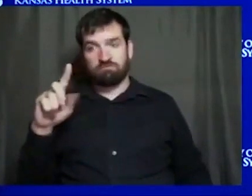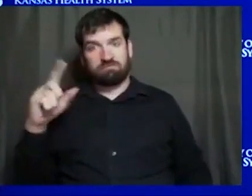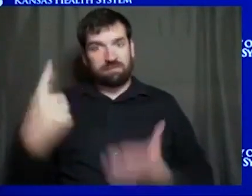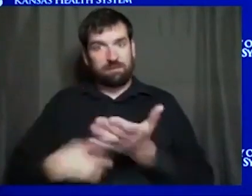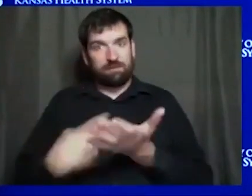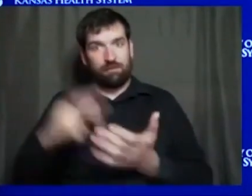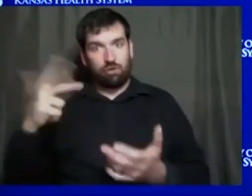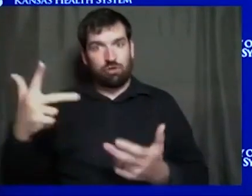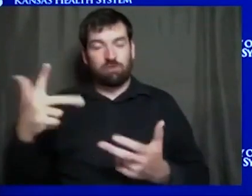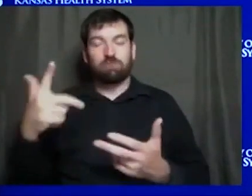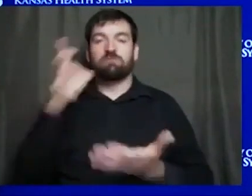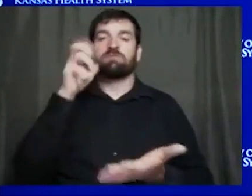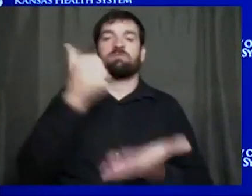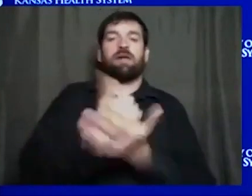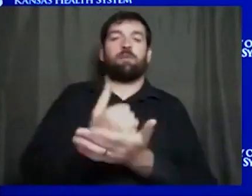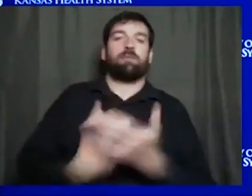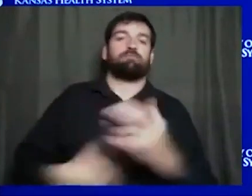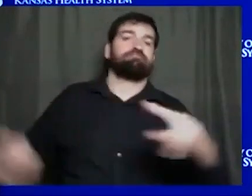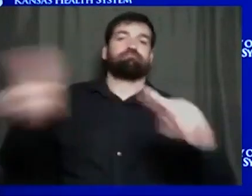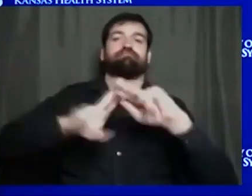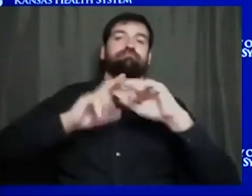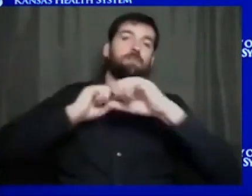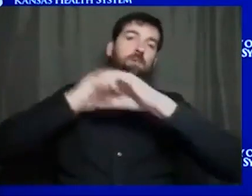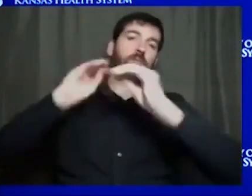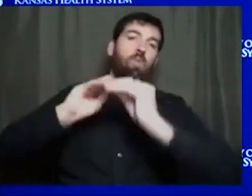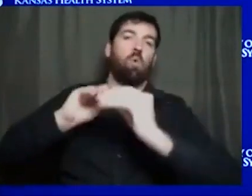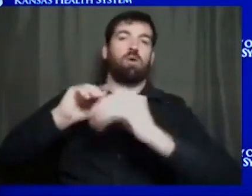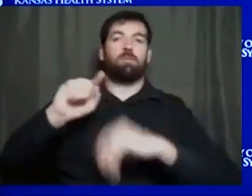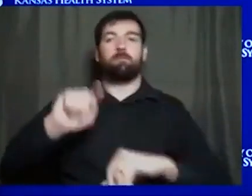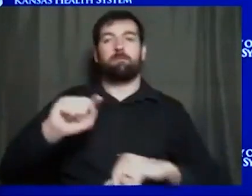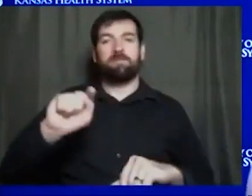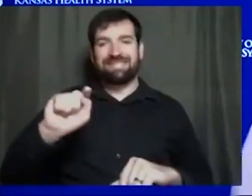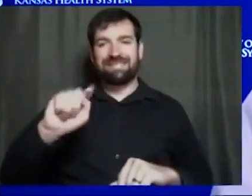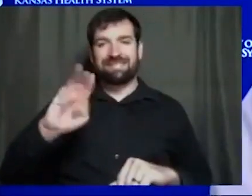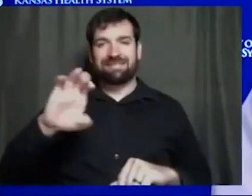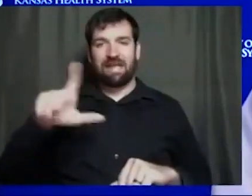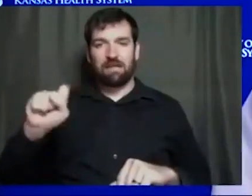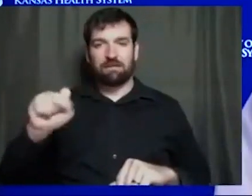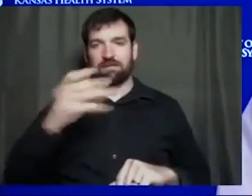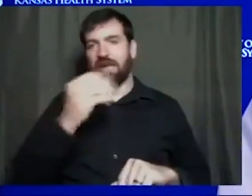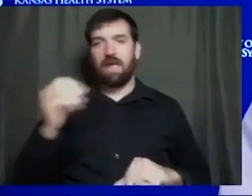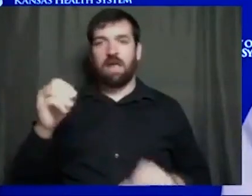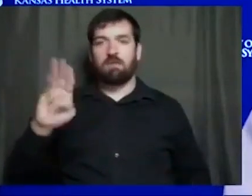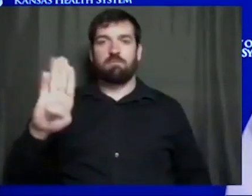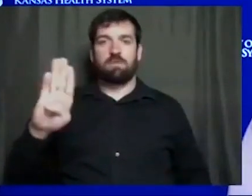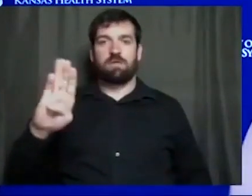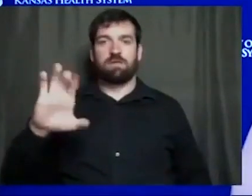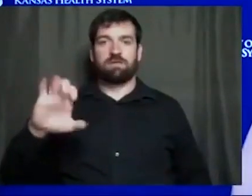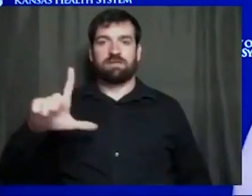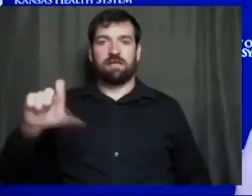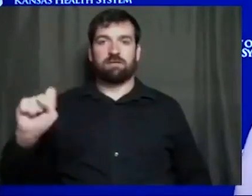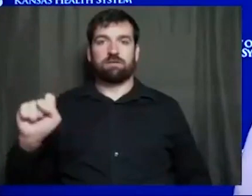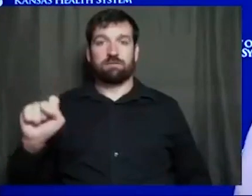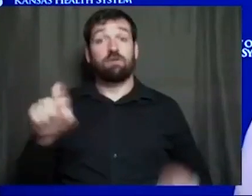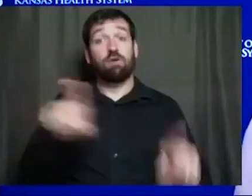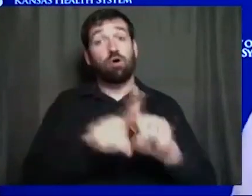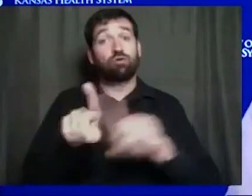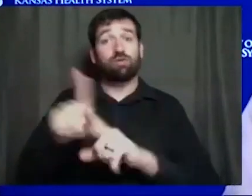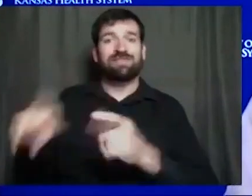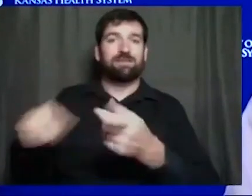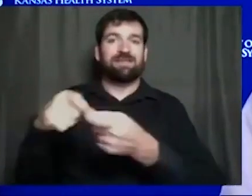immune response, those B cells and T cells. It will also help boost those specific cells that were,